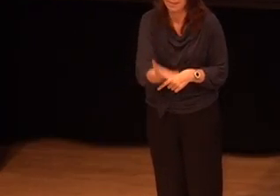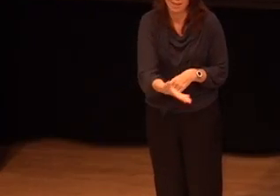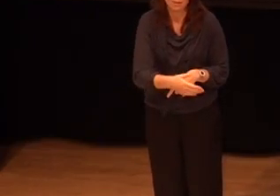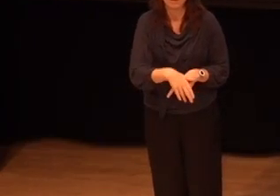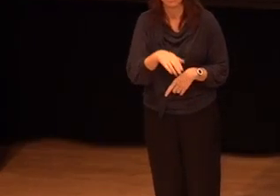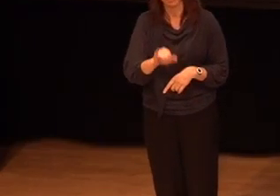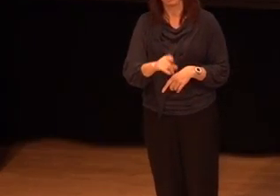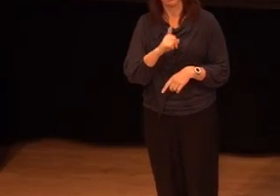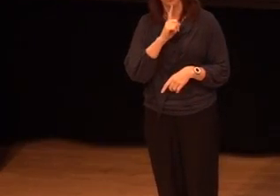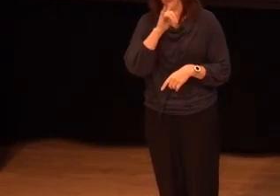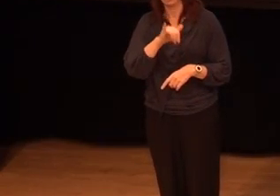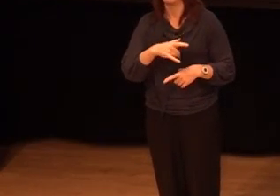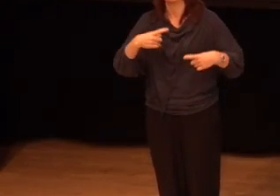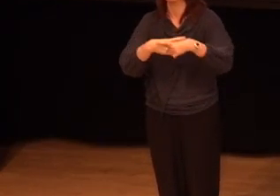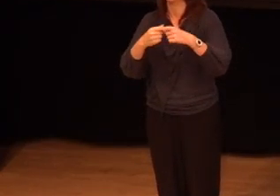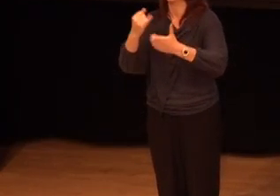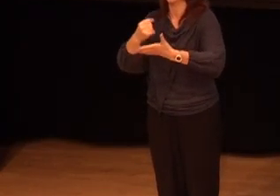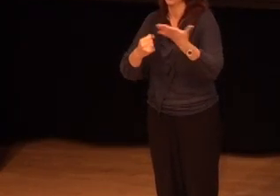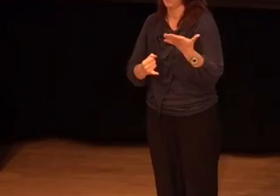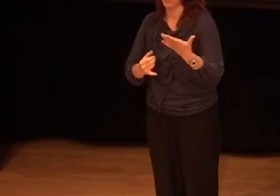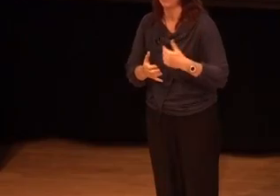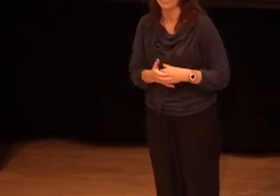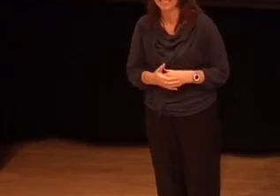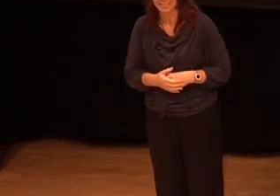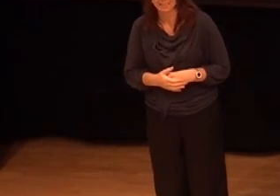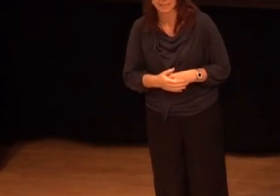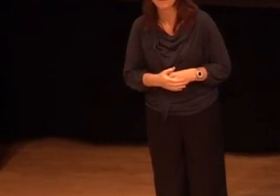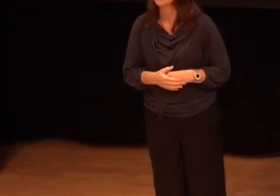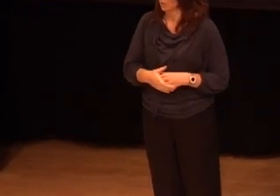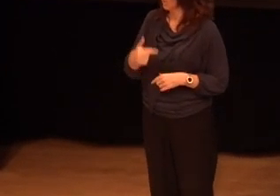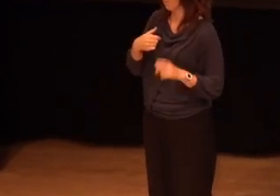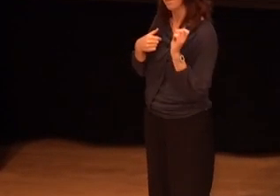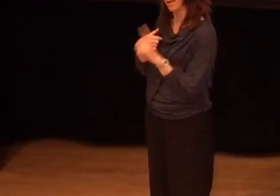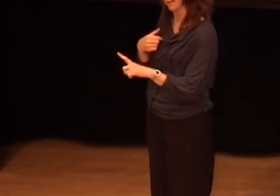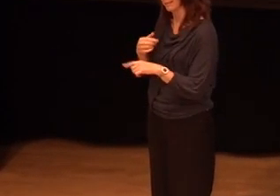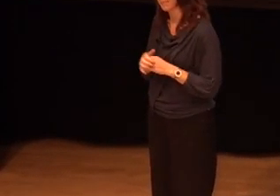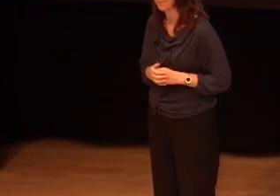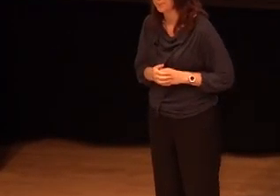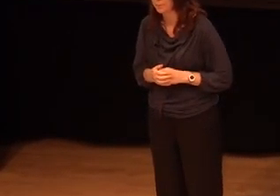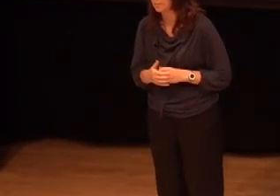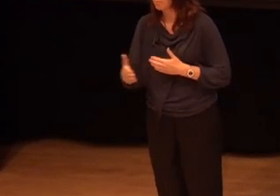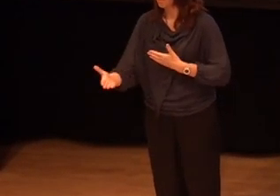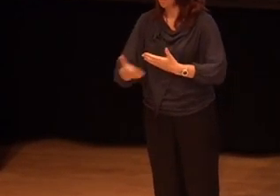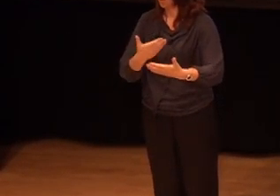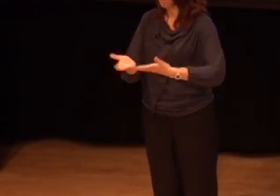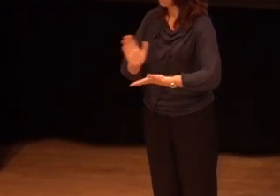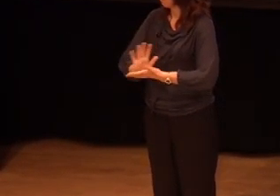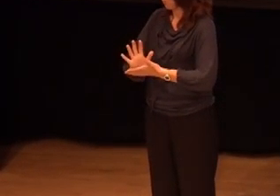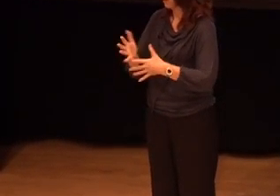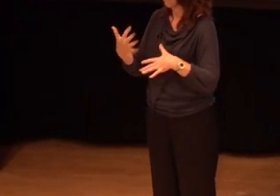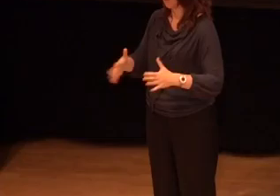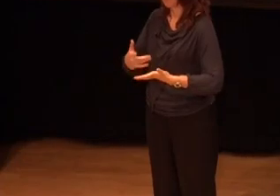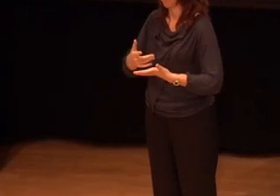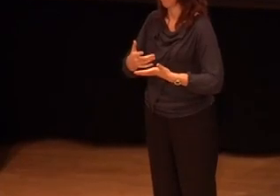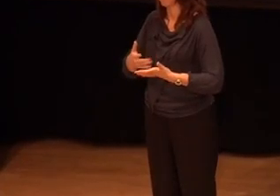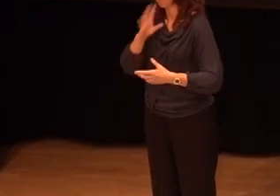art. So yeah, it's a history. So let me ask you this. Although the film covers the